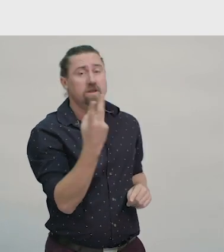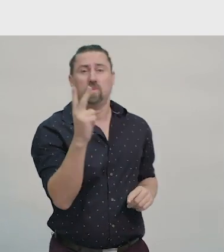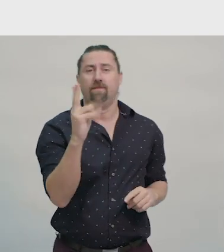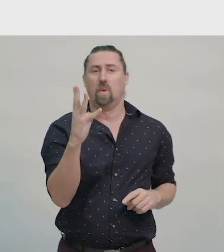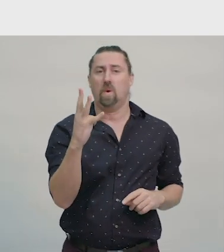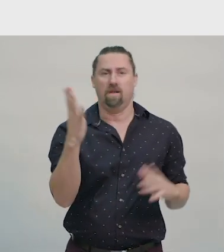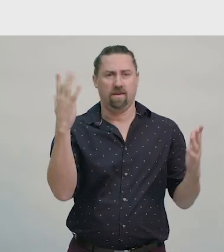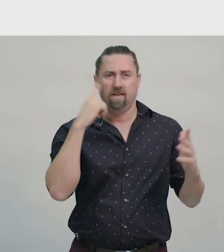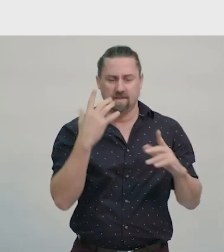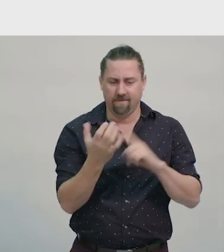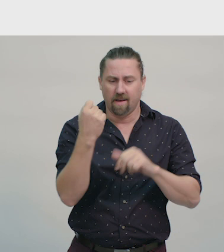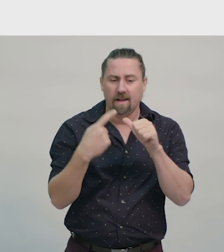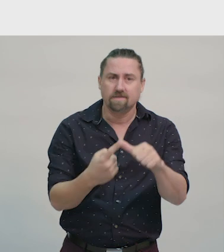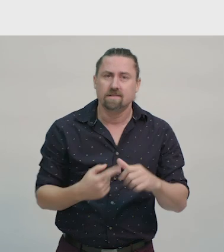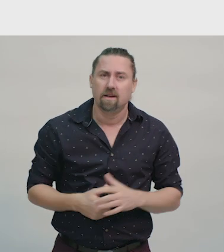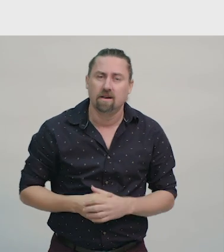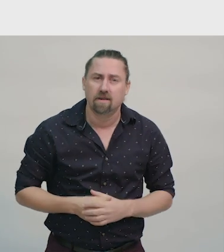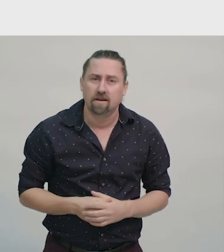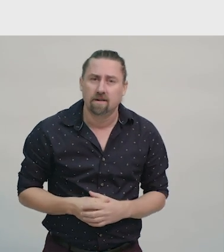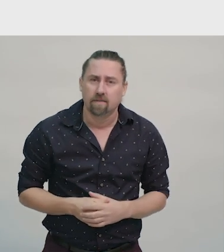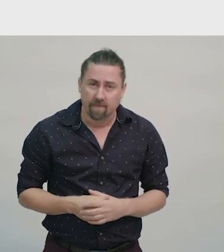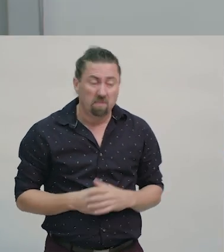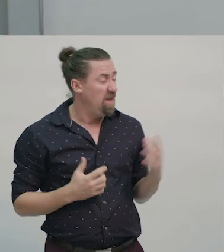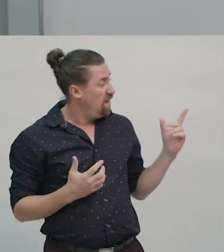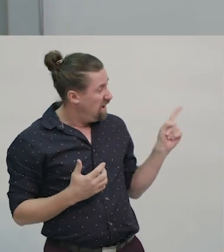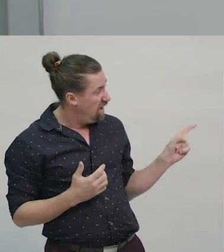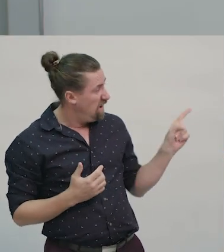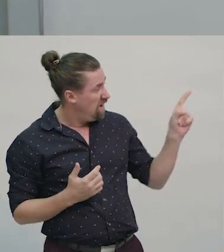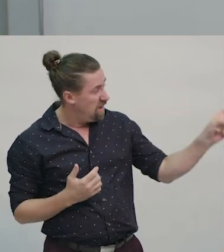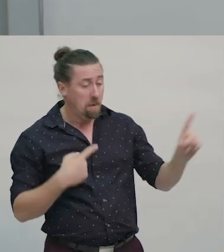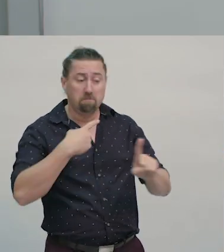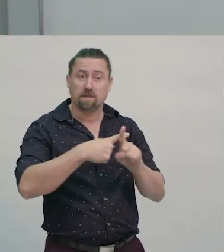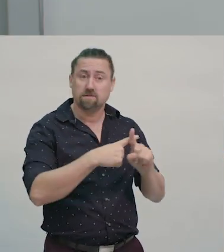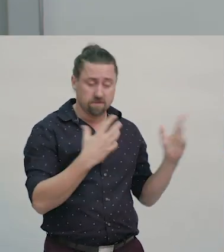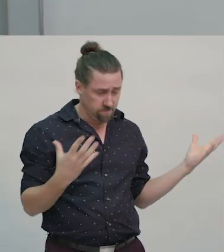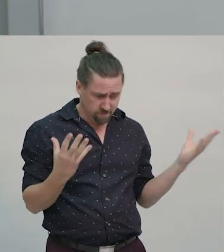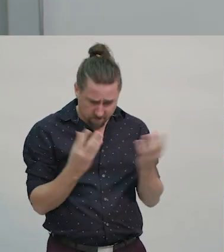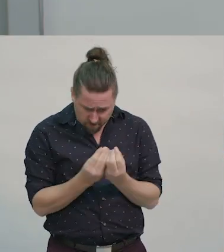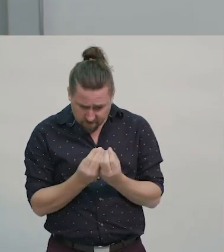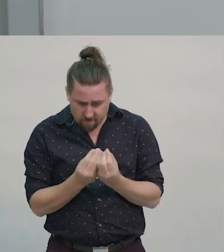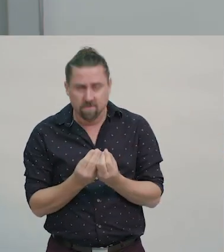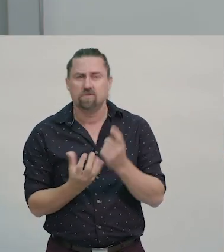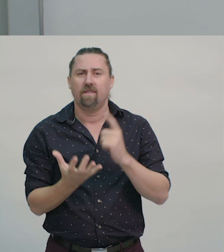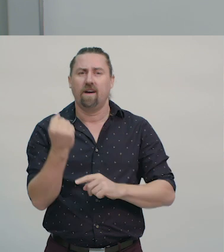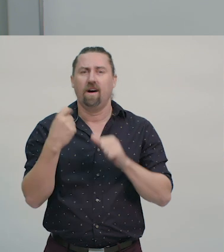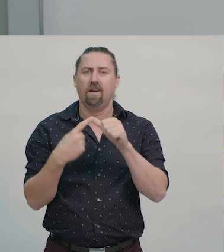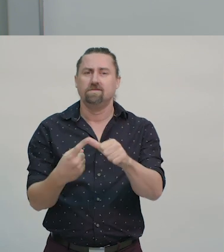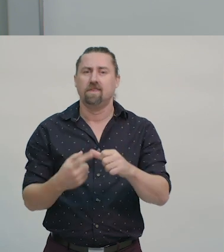4, 24. Then all we need to do is add the 2 rectangles back together.